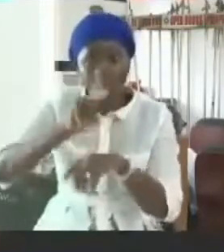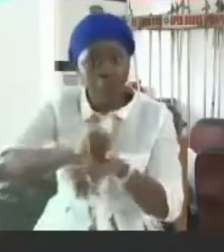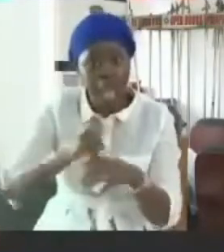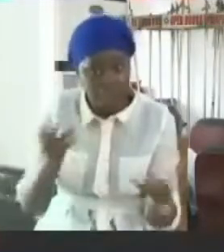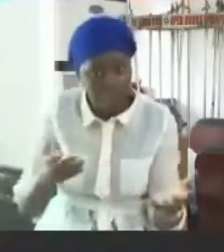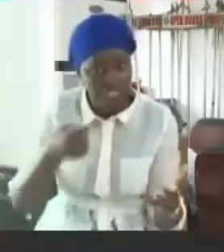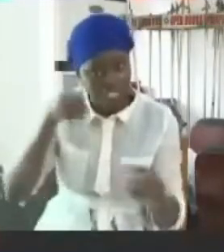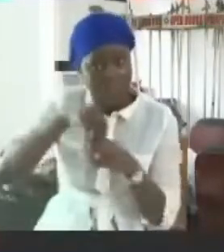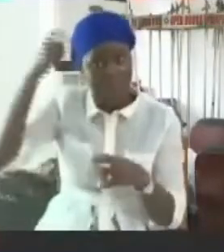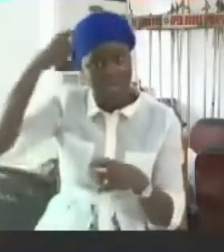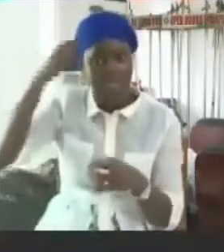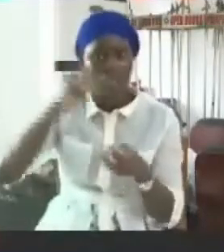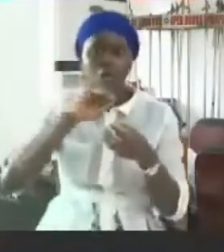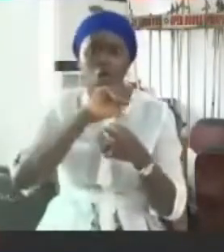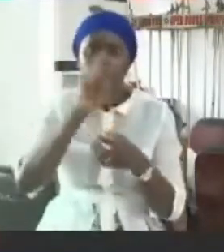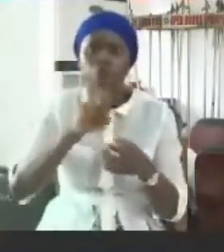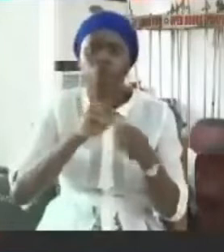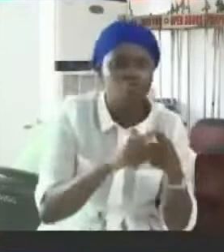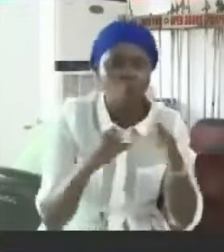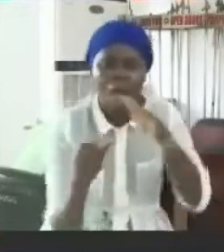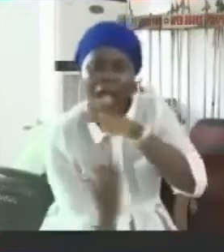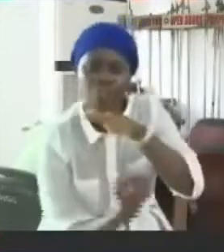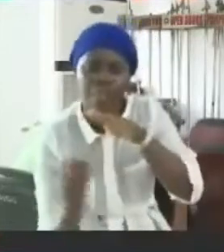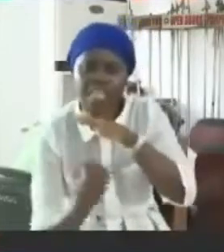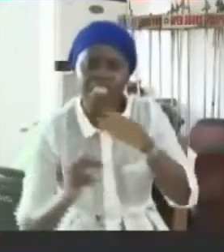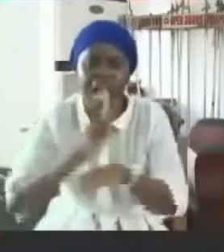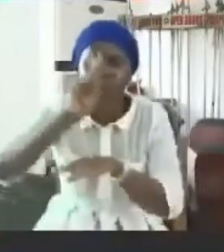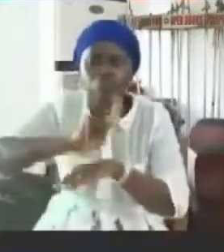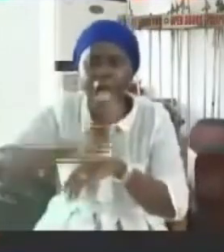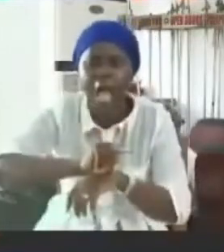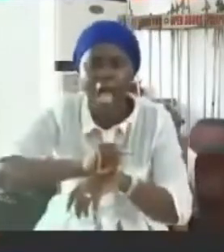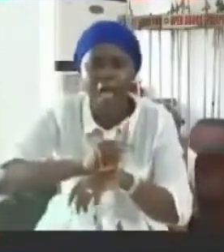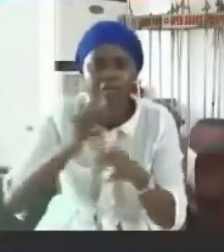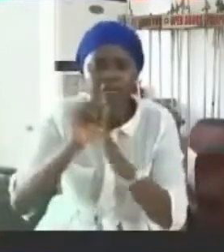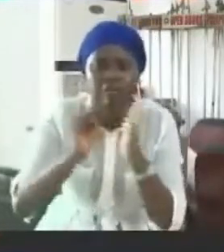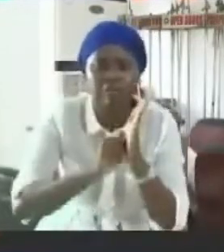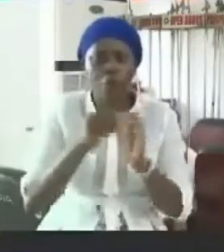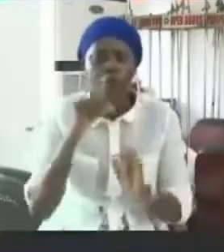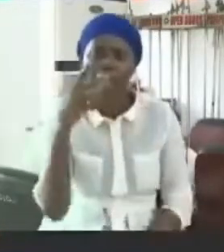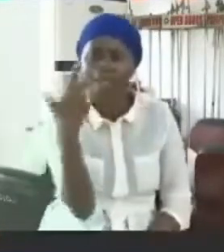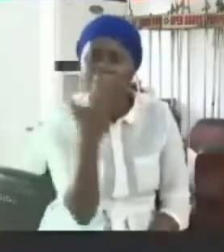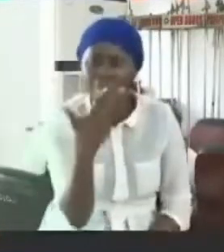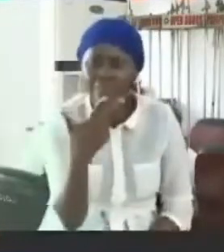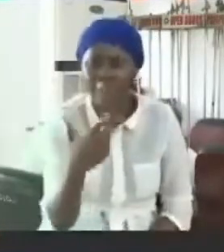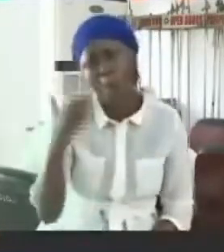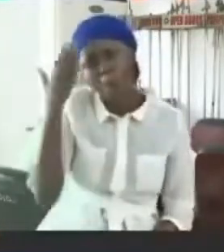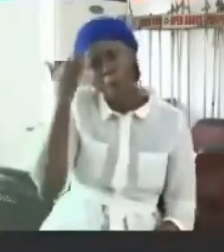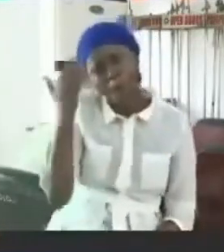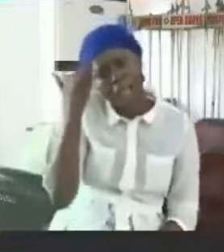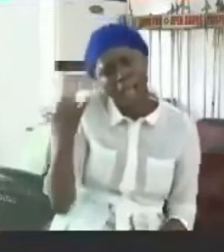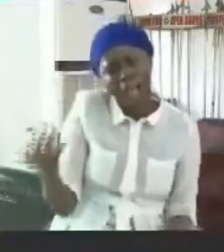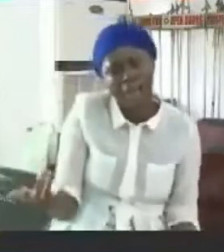is trying to isolate Kaduna? Question number three, why? Question number